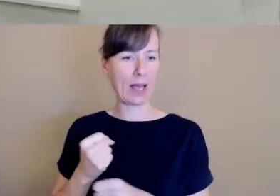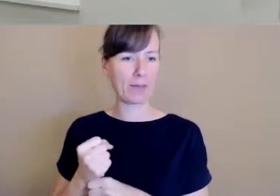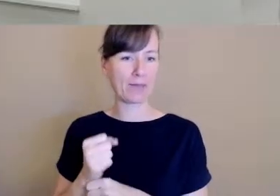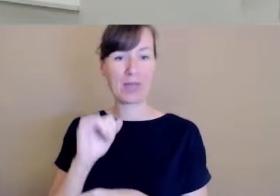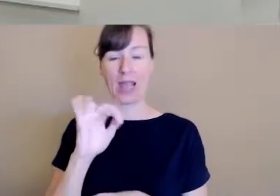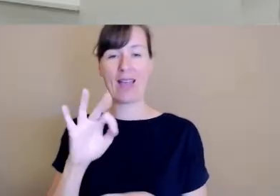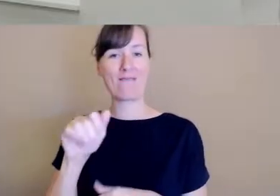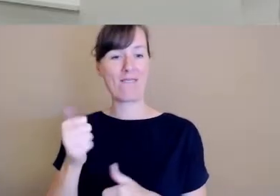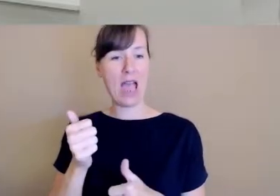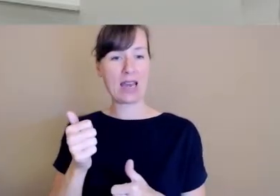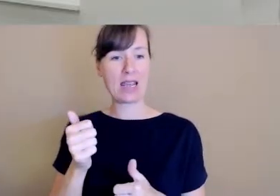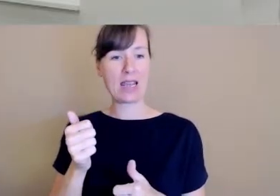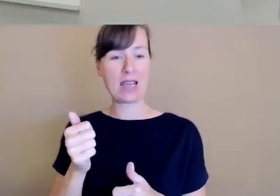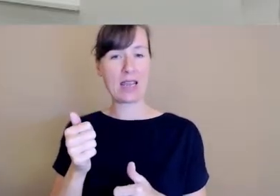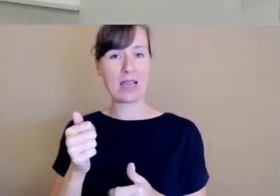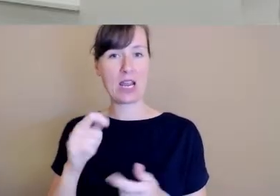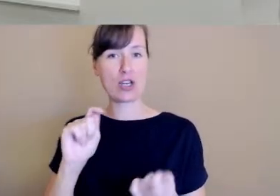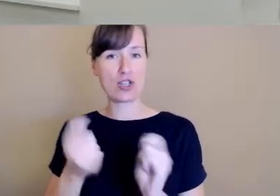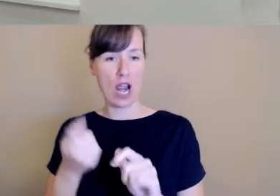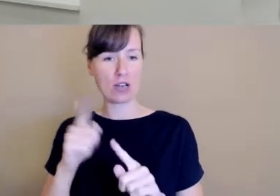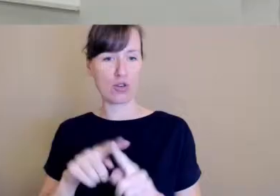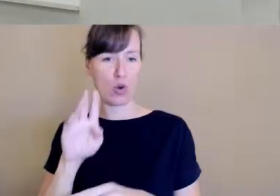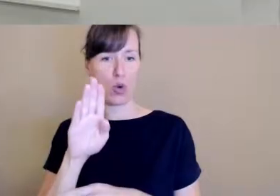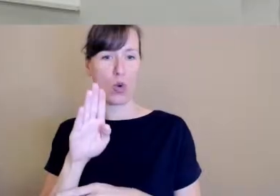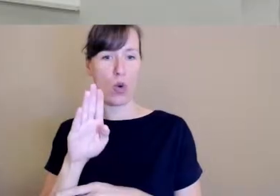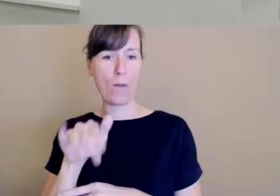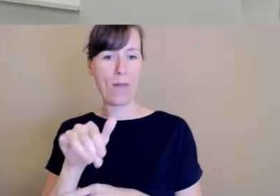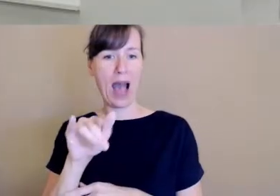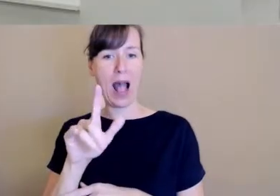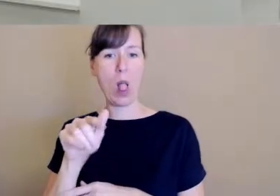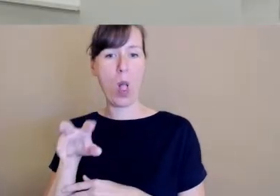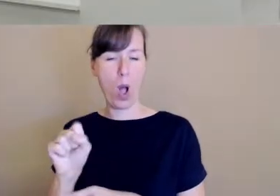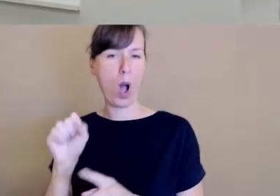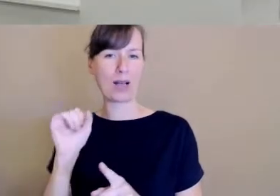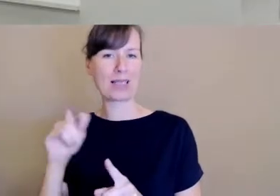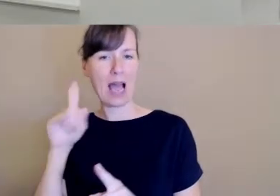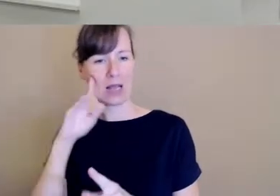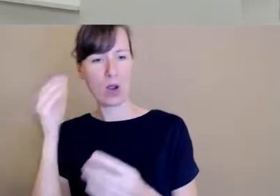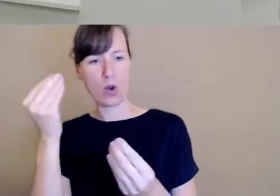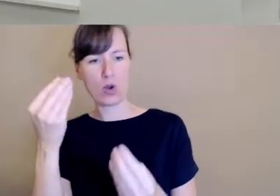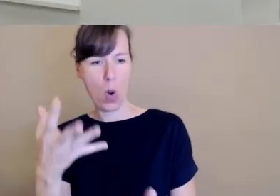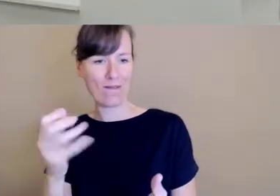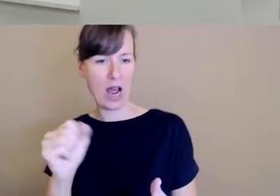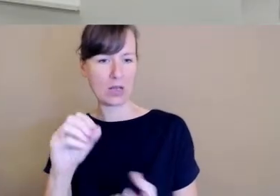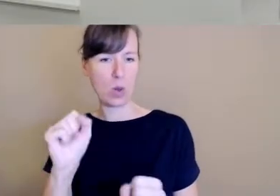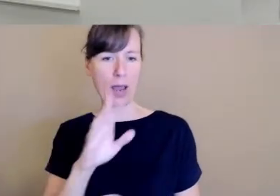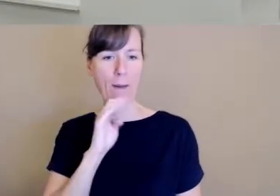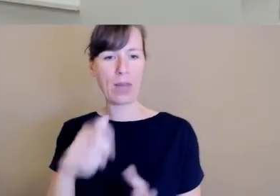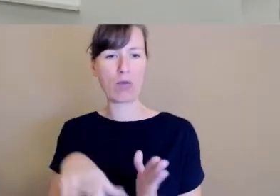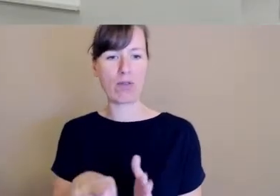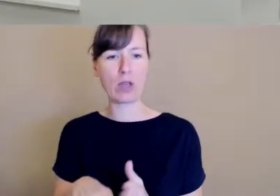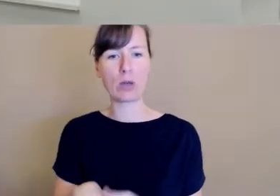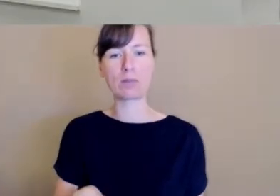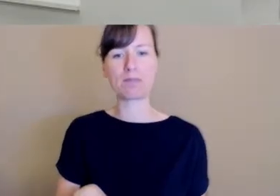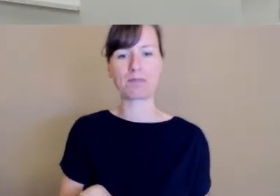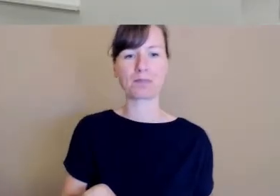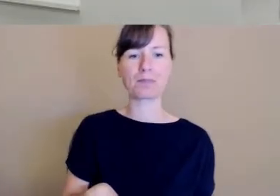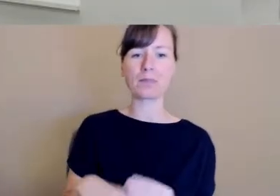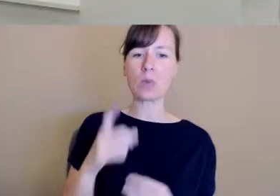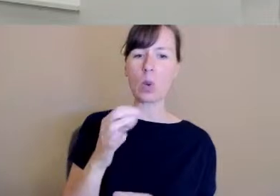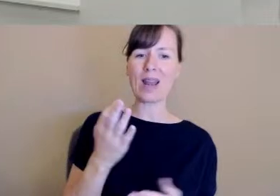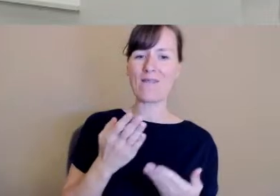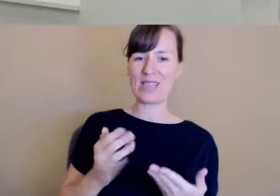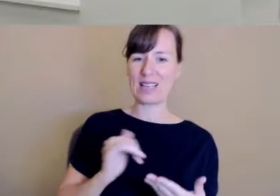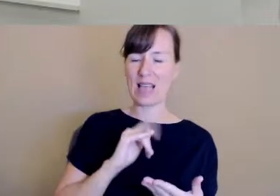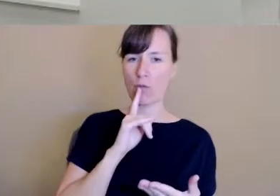it can be reviewed. One of the things that I really appreciate is in Section 8, that the idea that that